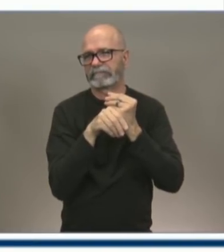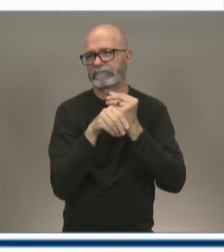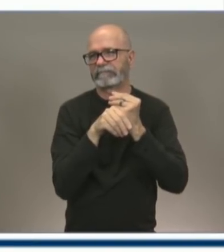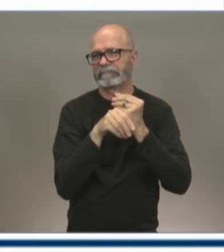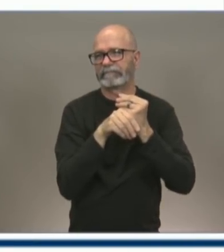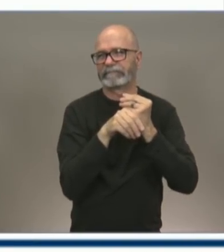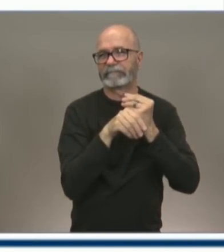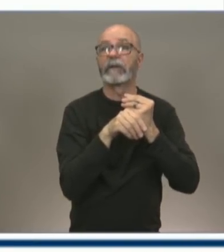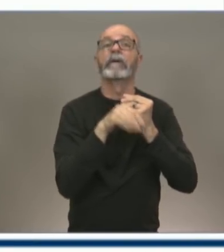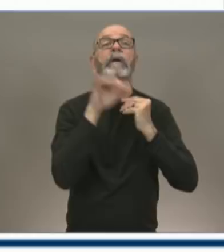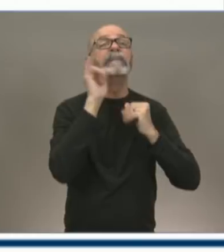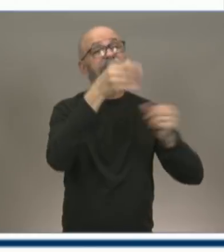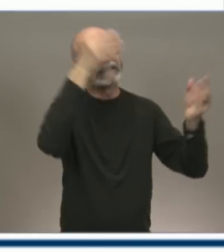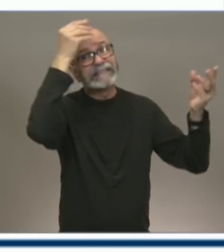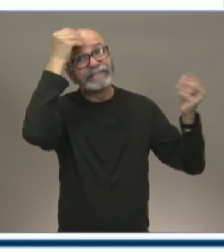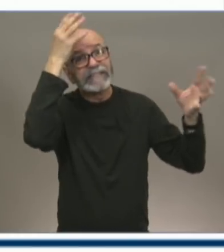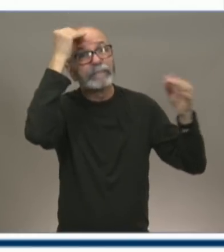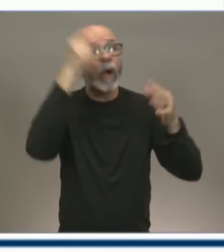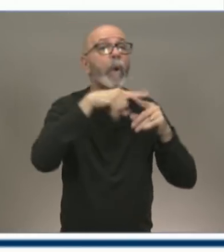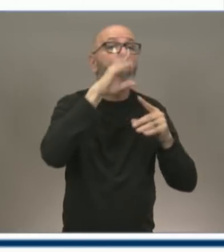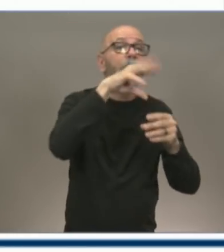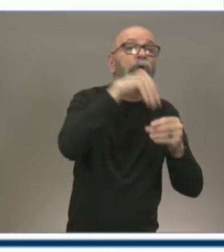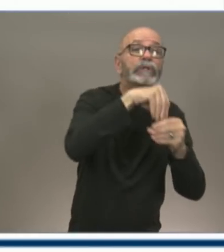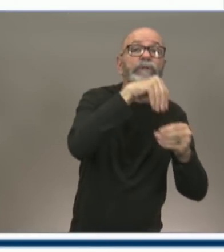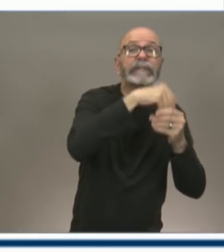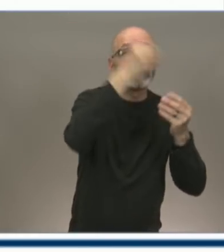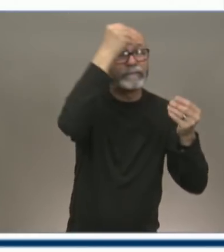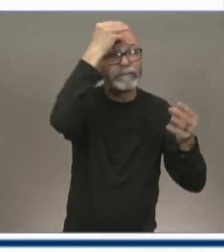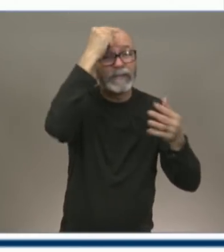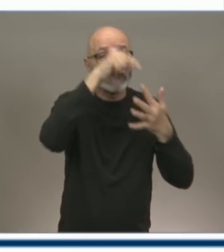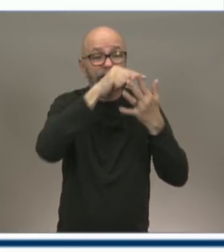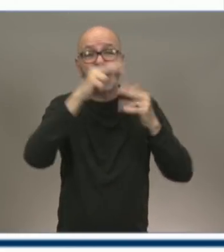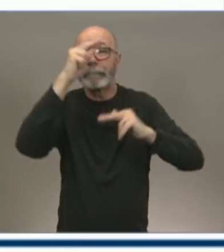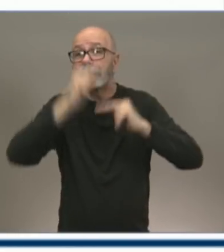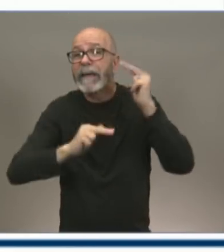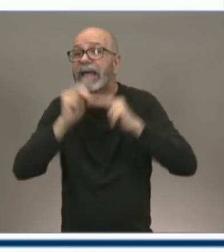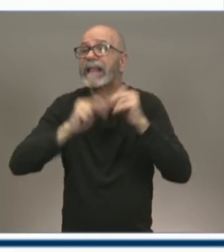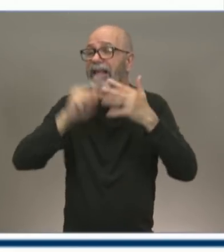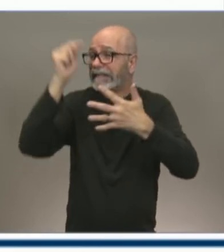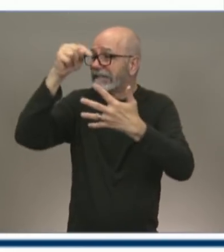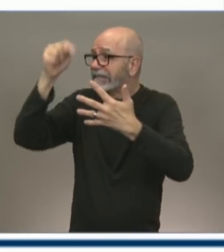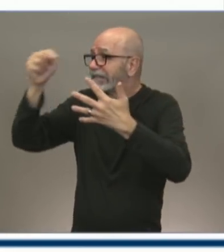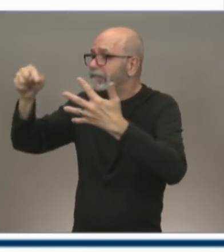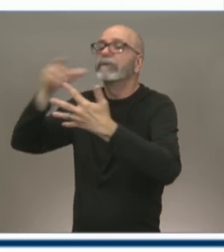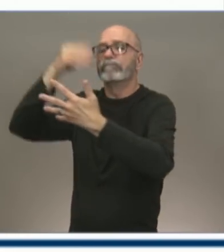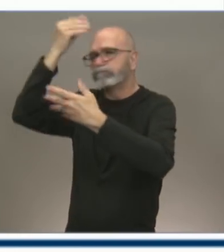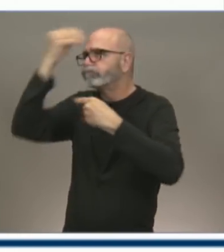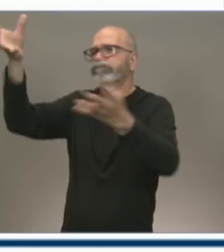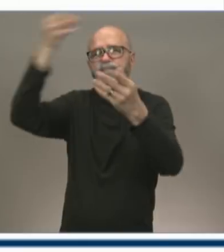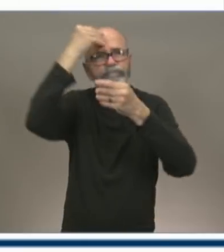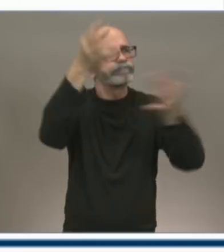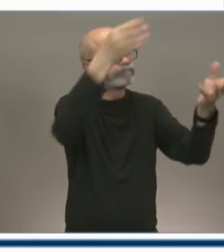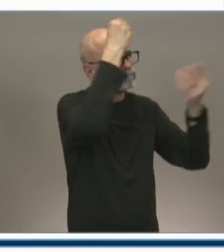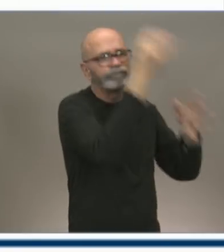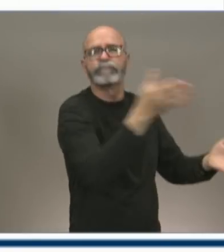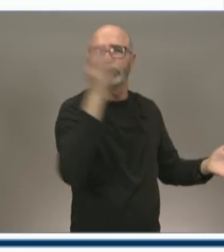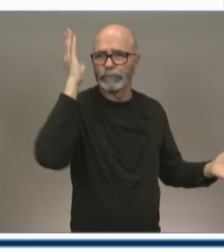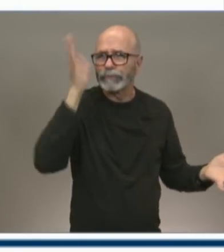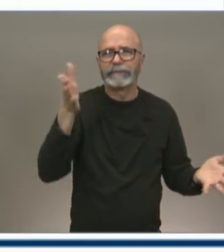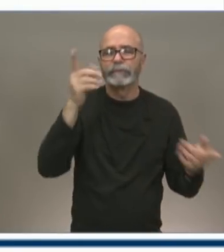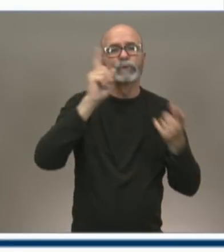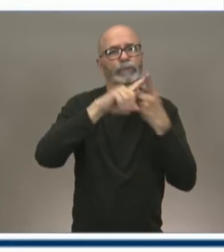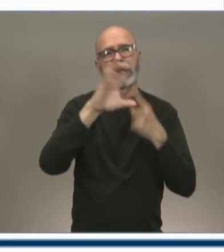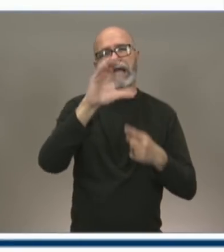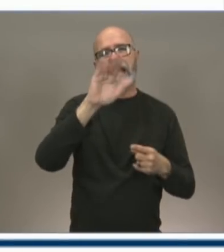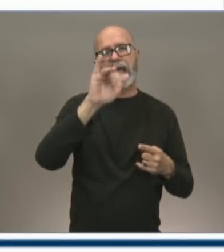around these individual facilities gets disseminated and gets sent into the cabinet, then the cabinet will make a decision